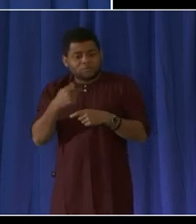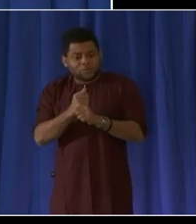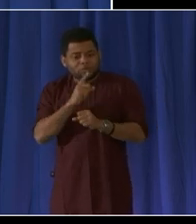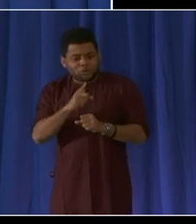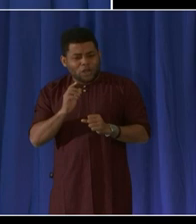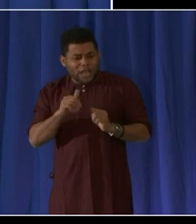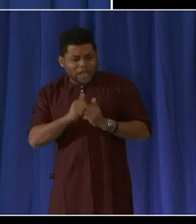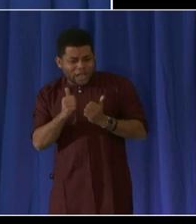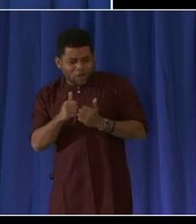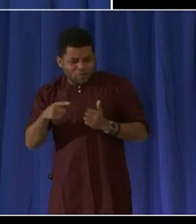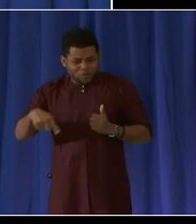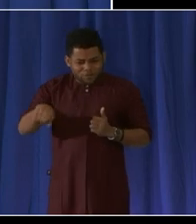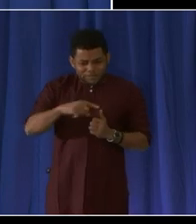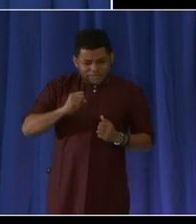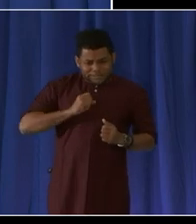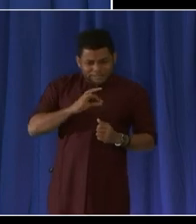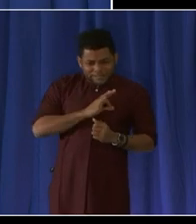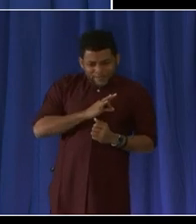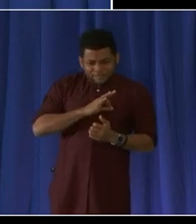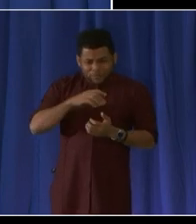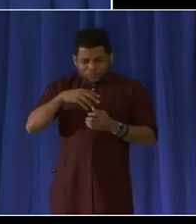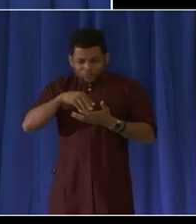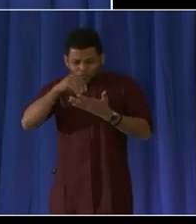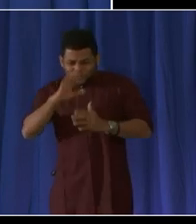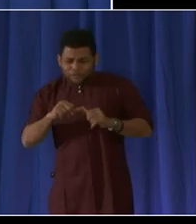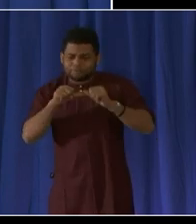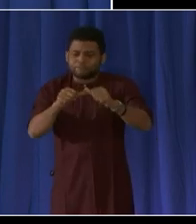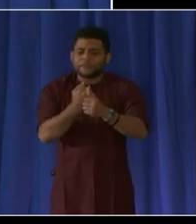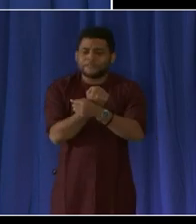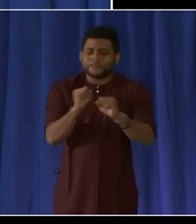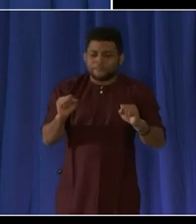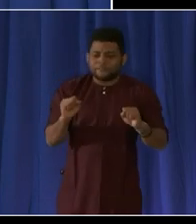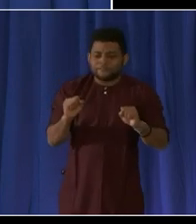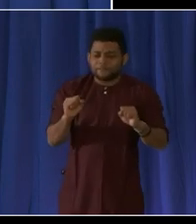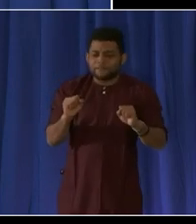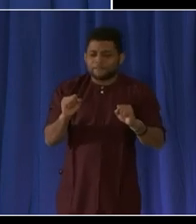that students and staff members continue to remain safe.